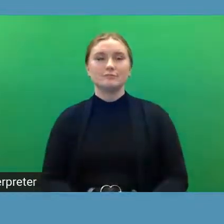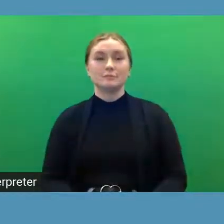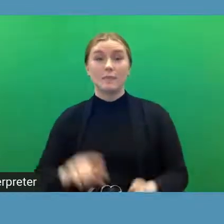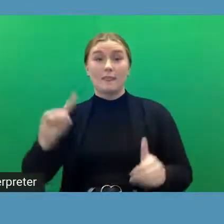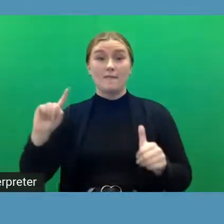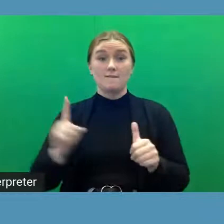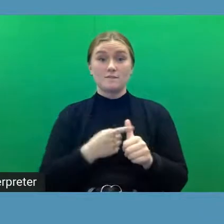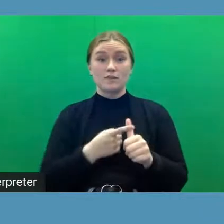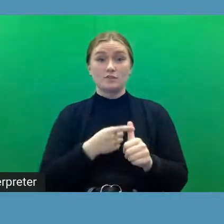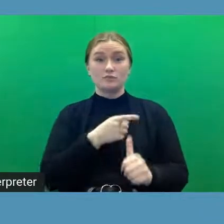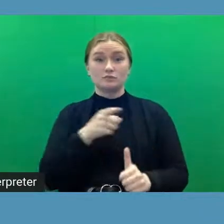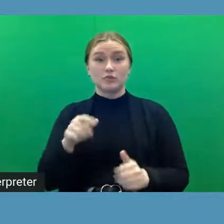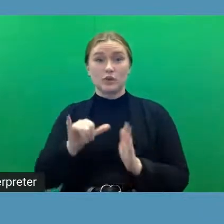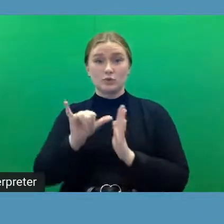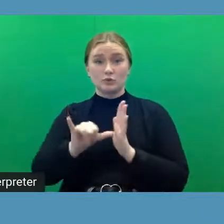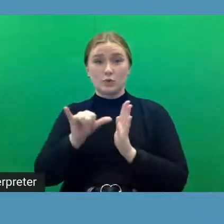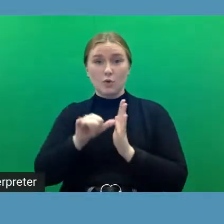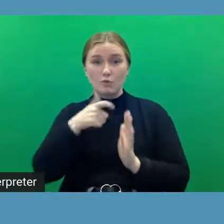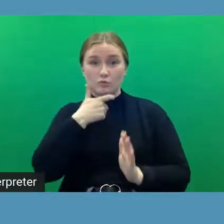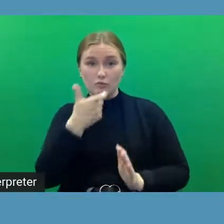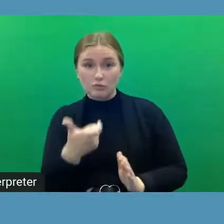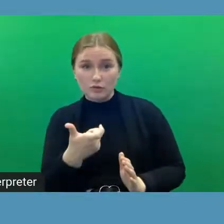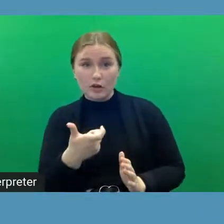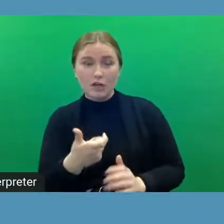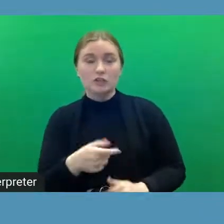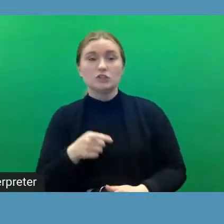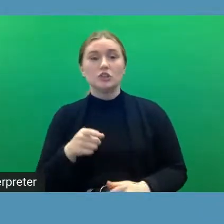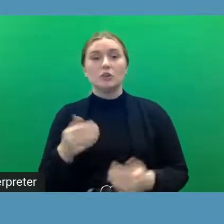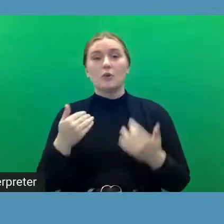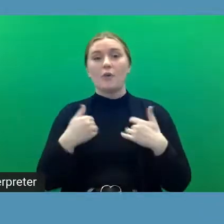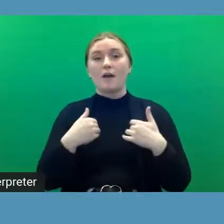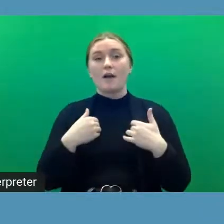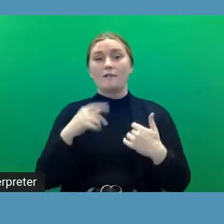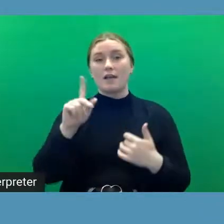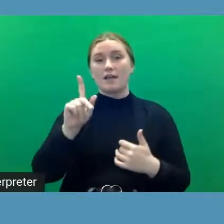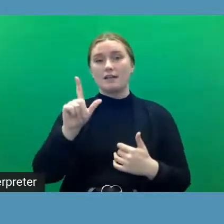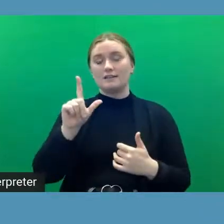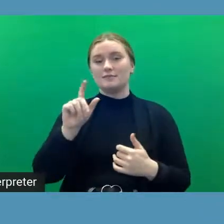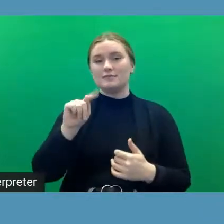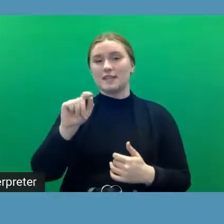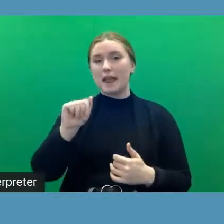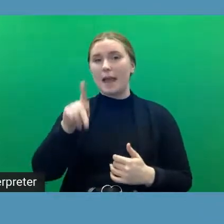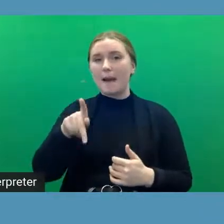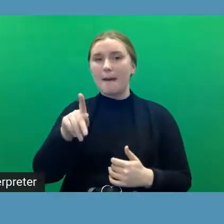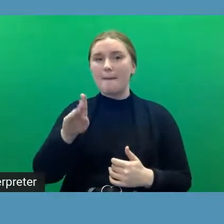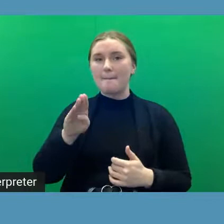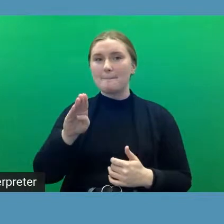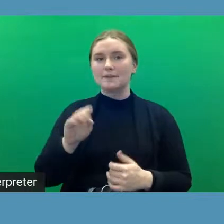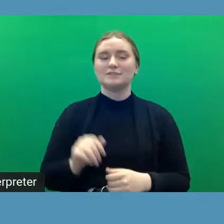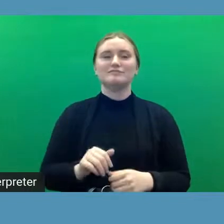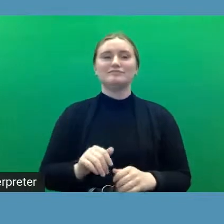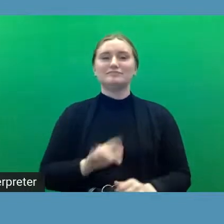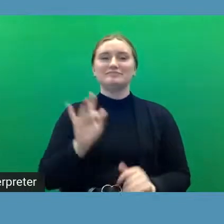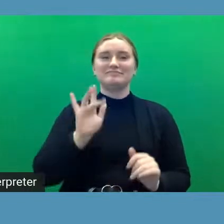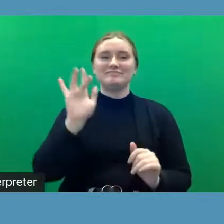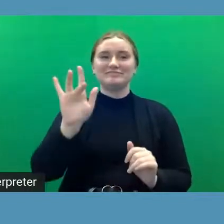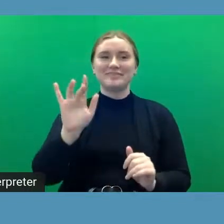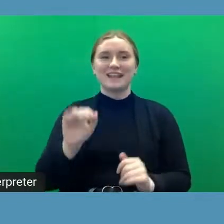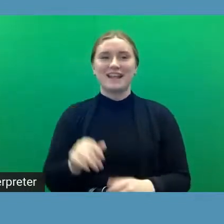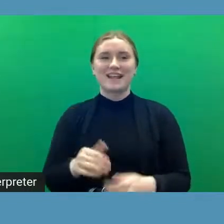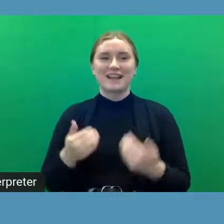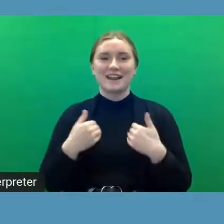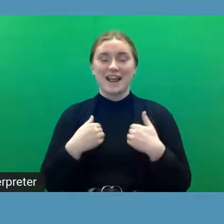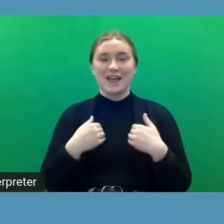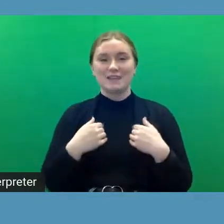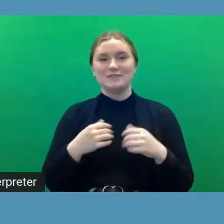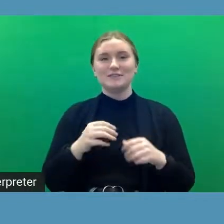is watching on YouTube, if you go to the Watch Live tab on the Museum Learning Hub website, which is